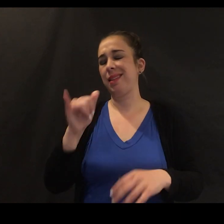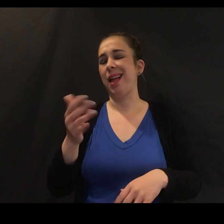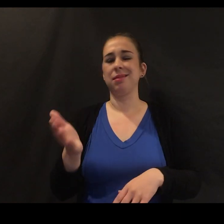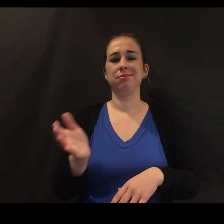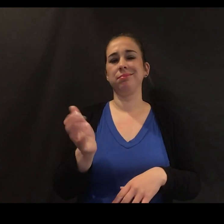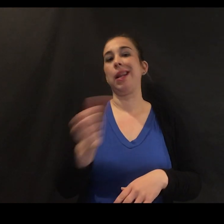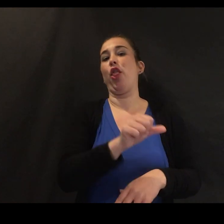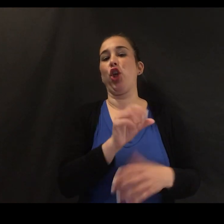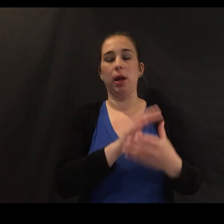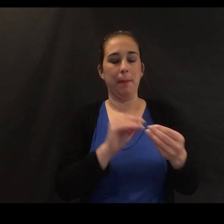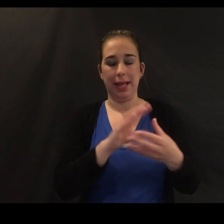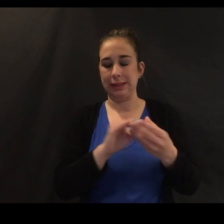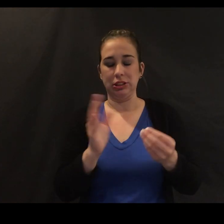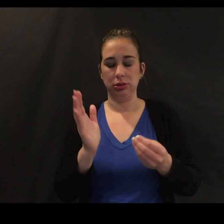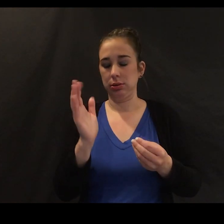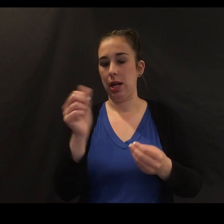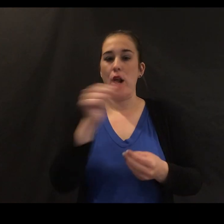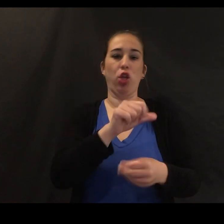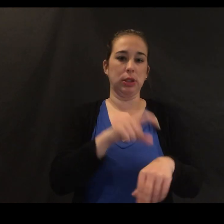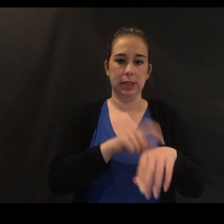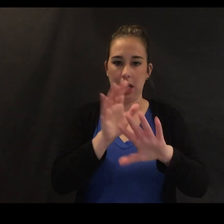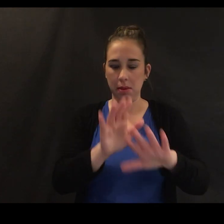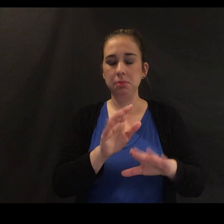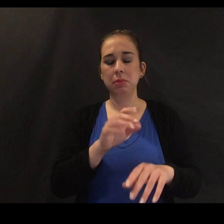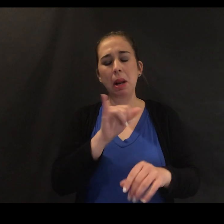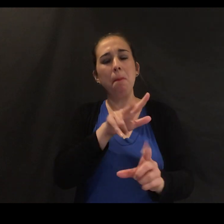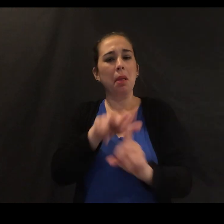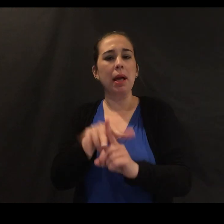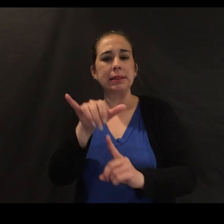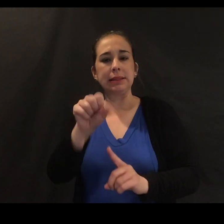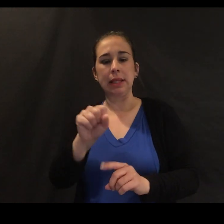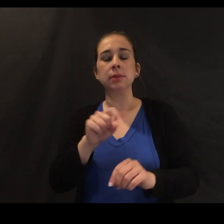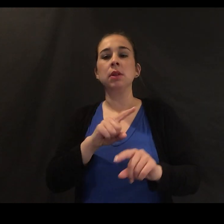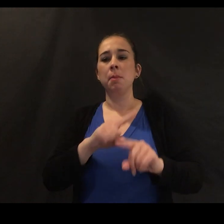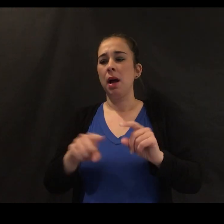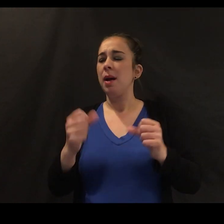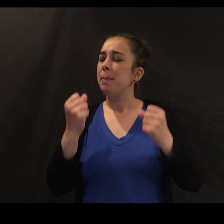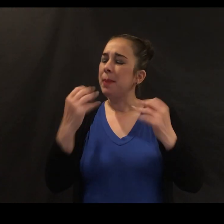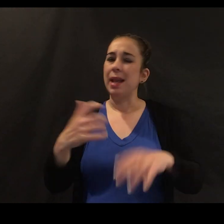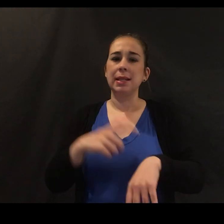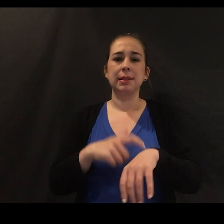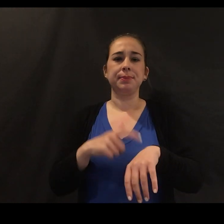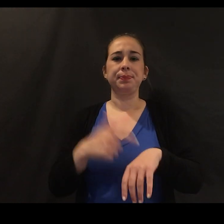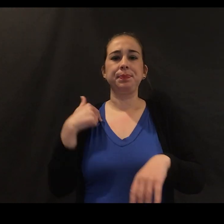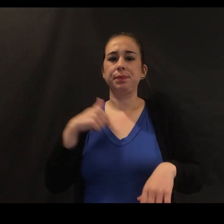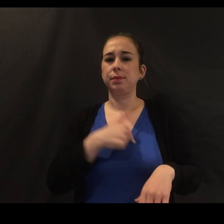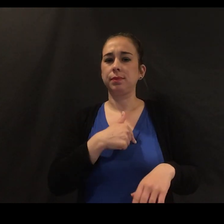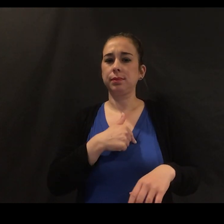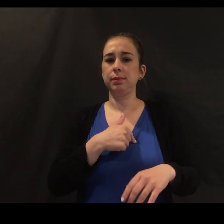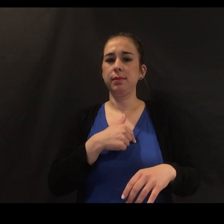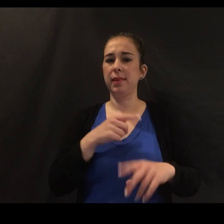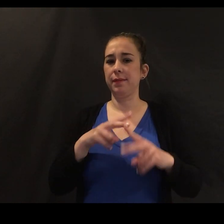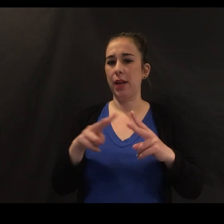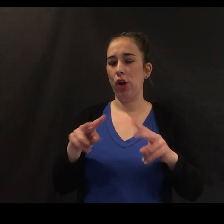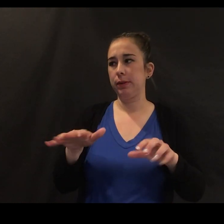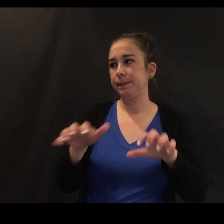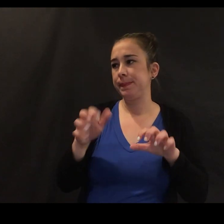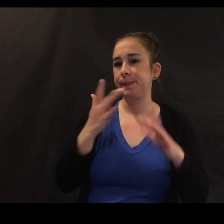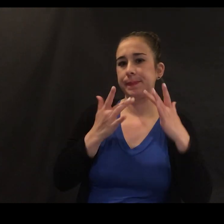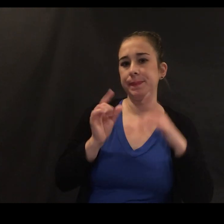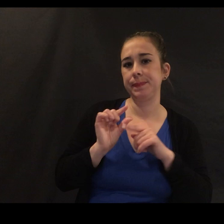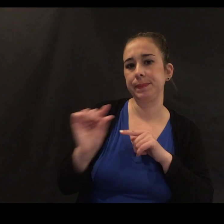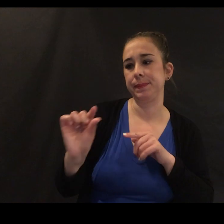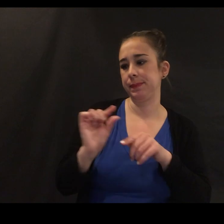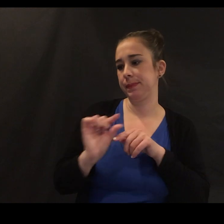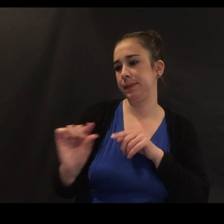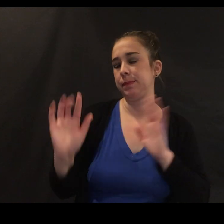That's another message for another time. I think it applies to that as well. But so many times we live from the standpoint of scarcity. If I give